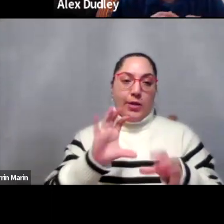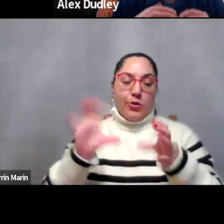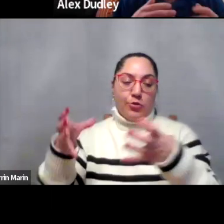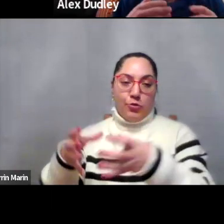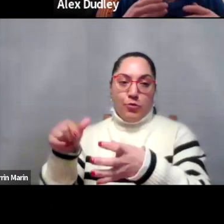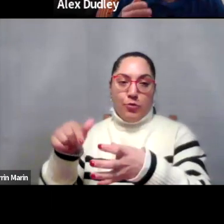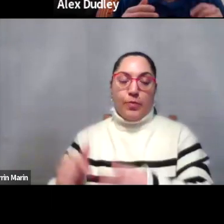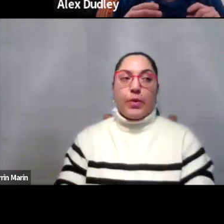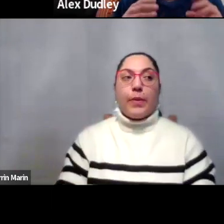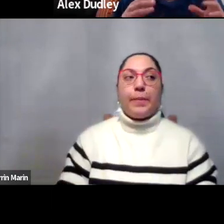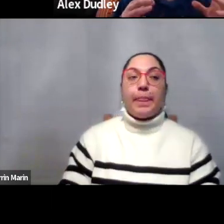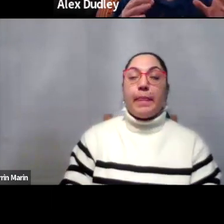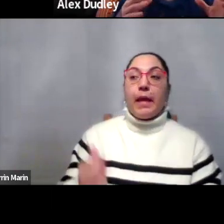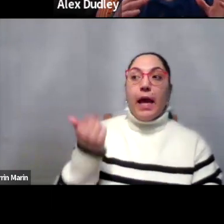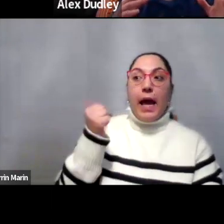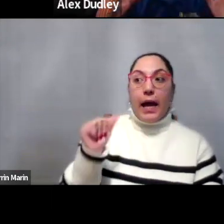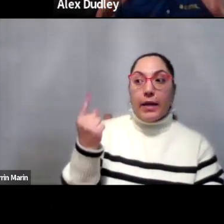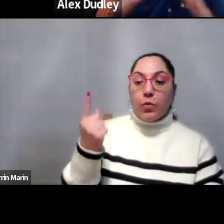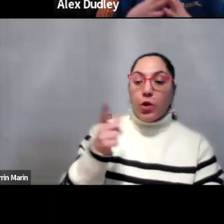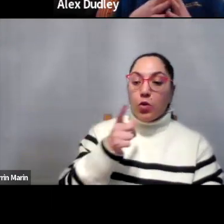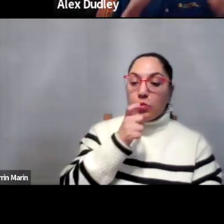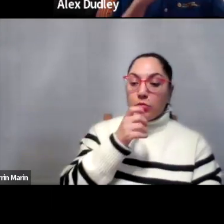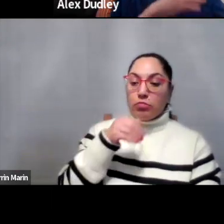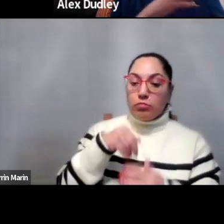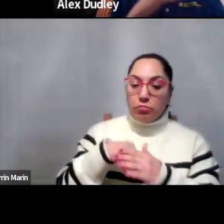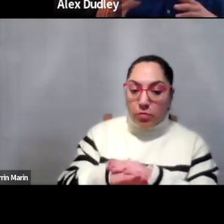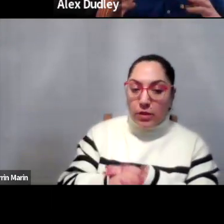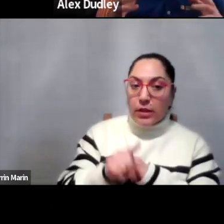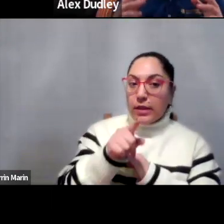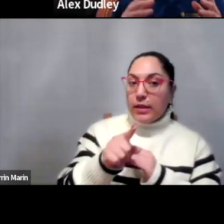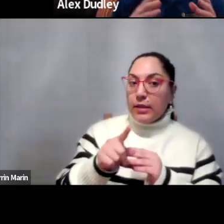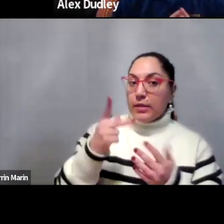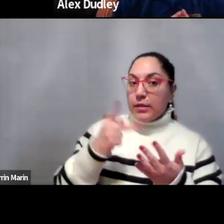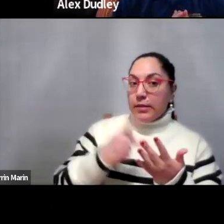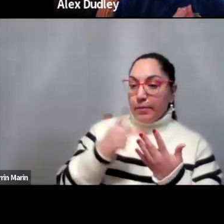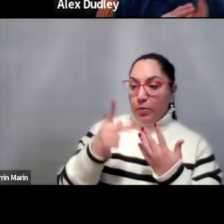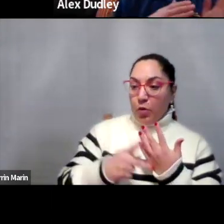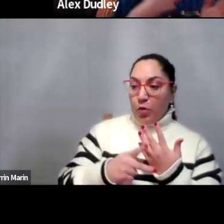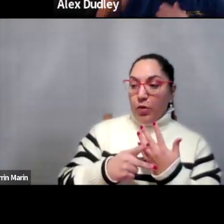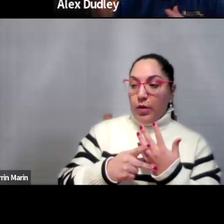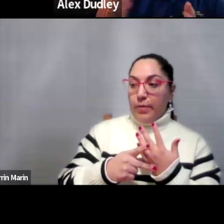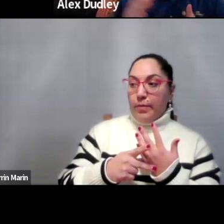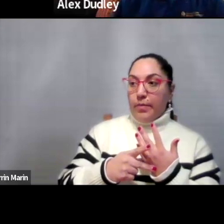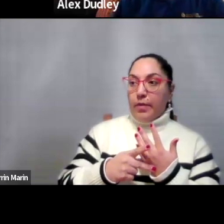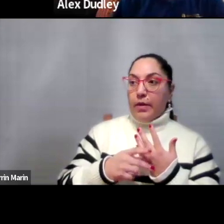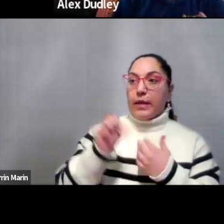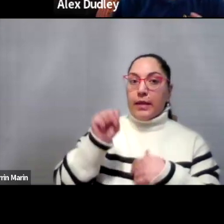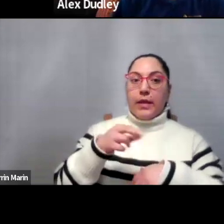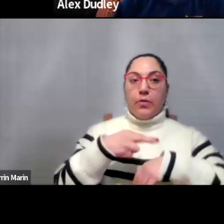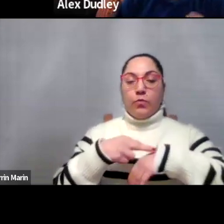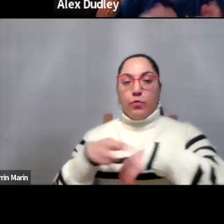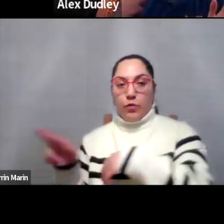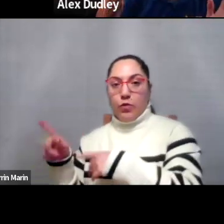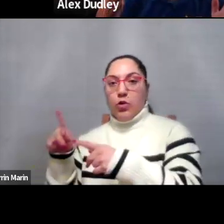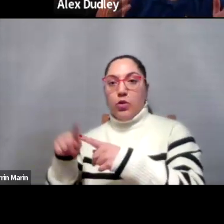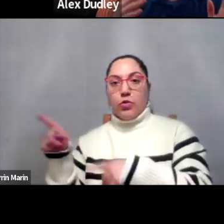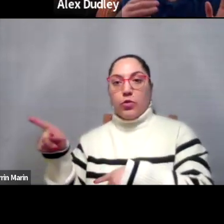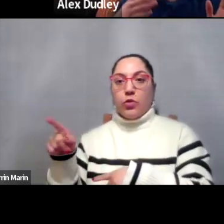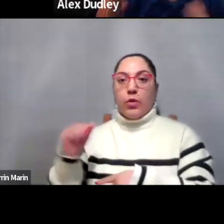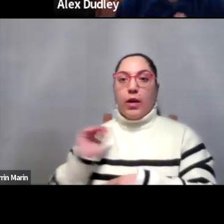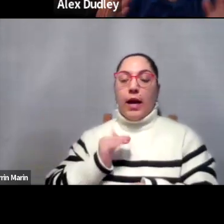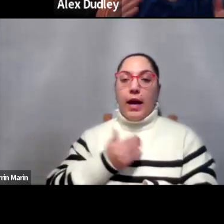that comes into our programs that I've been talking about would be referred to our